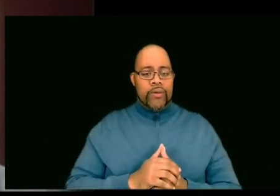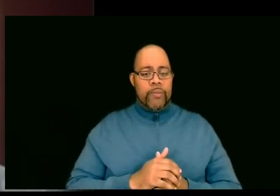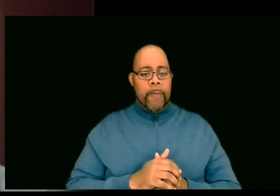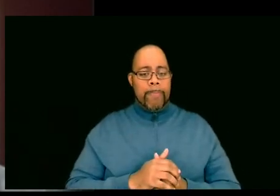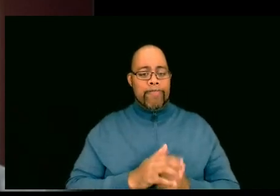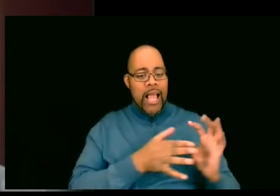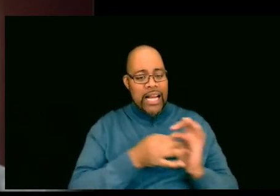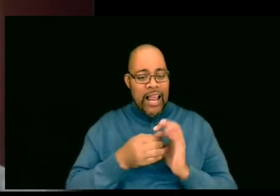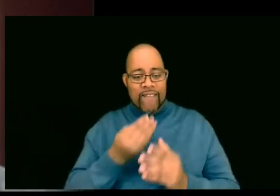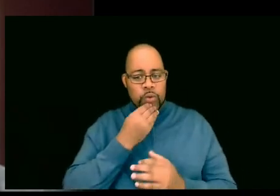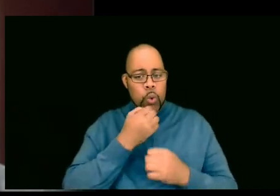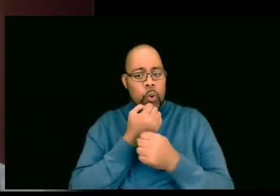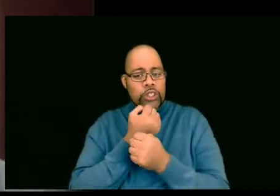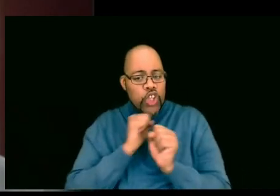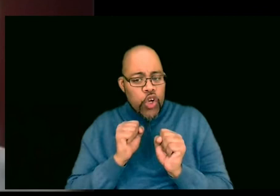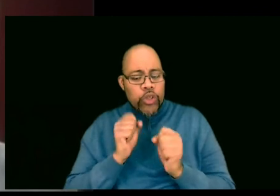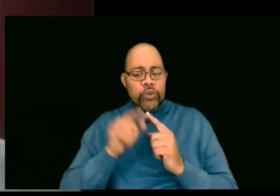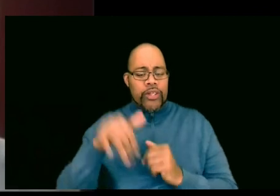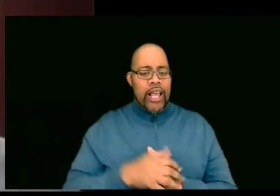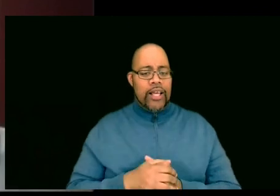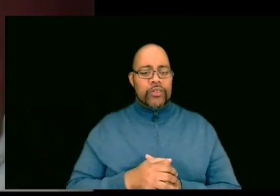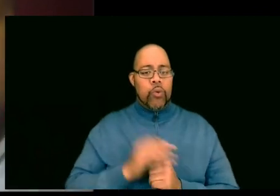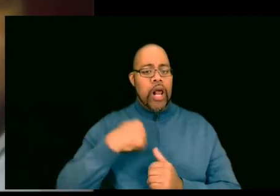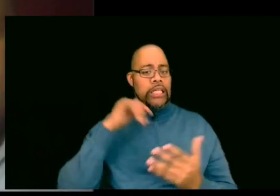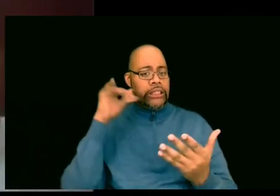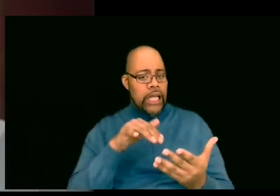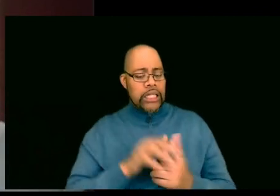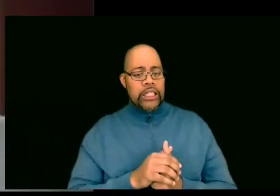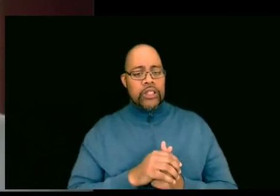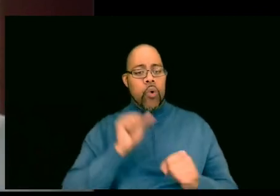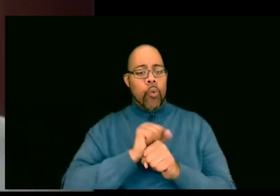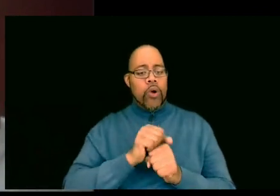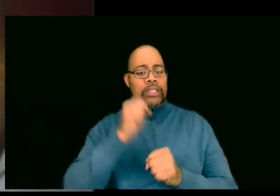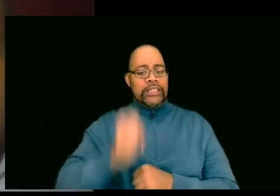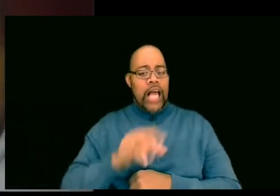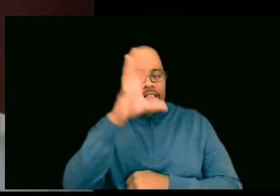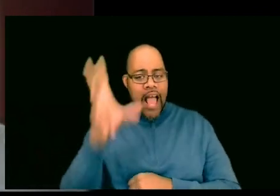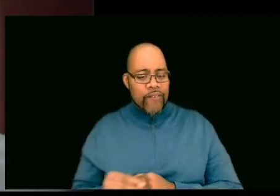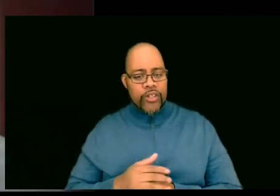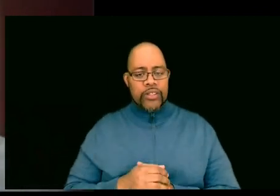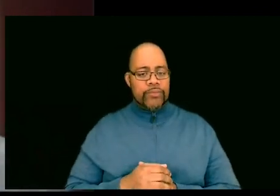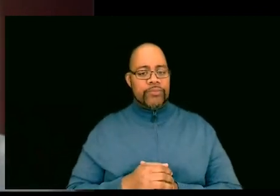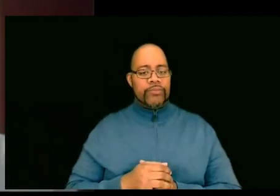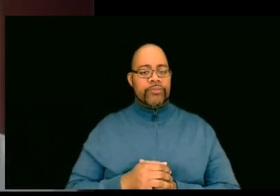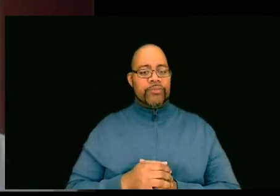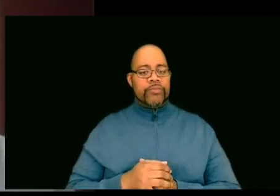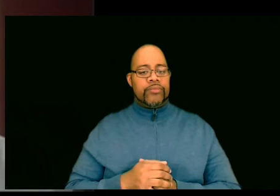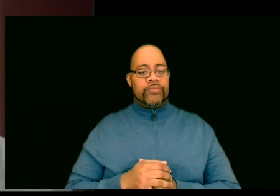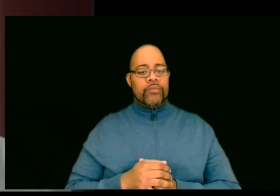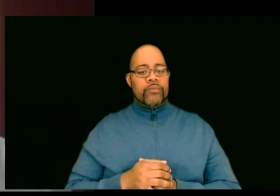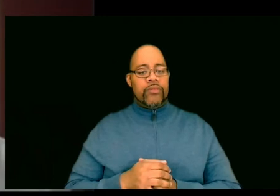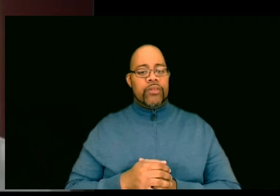you, you know, connect food security to that. And then when I studied in, you know, worked in South Africa,